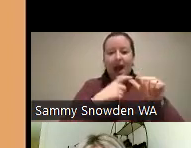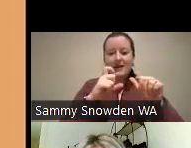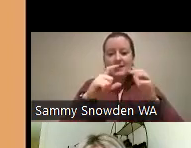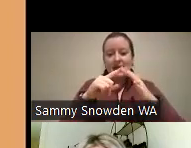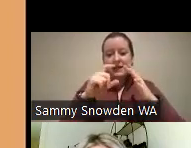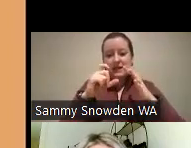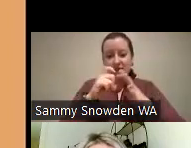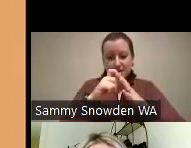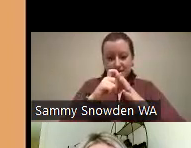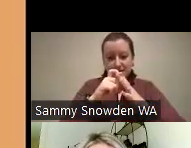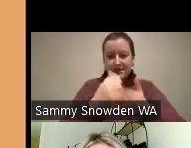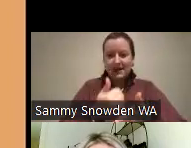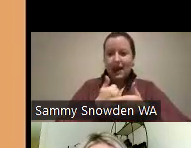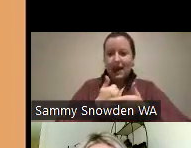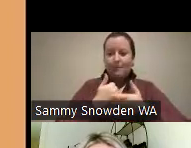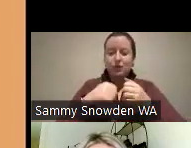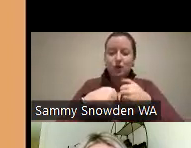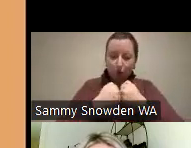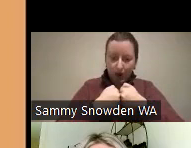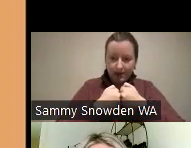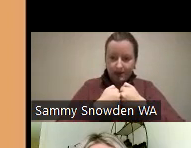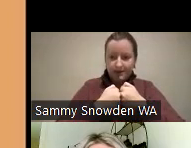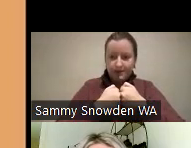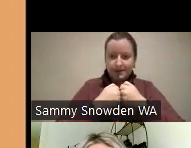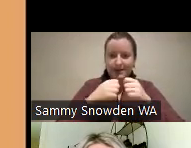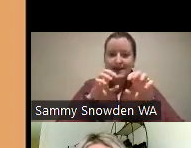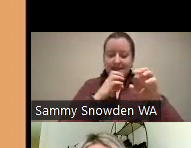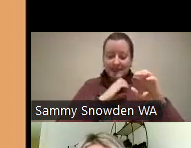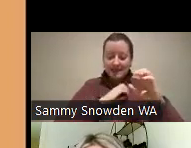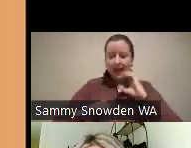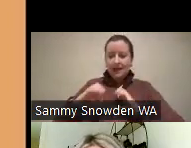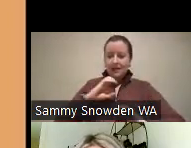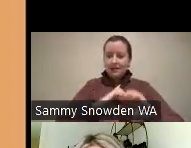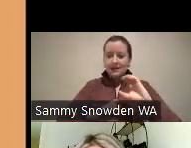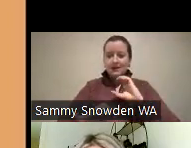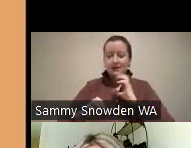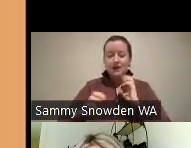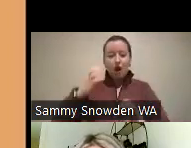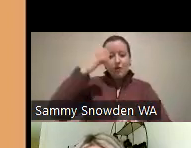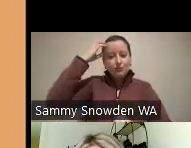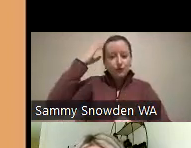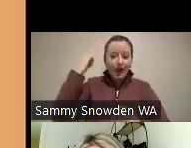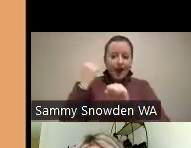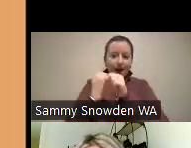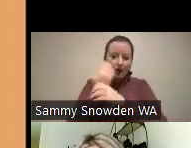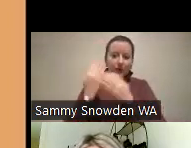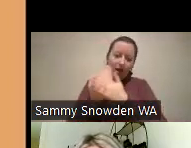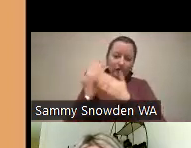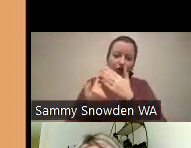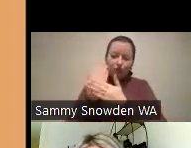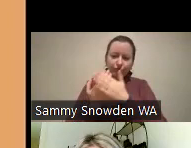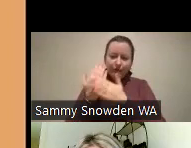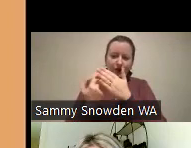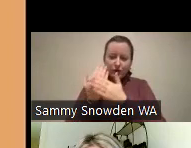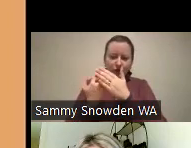joint health, cellular growth, brain development, which we want to look at throughout our lifespan,